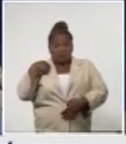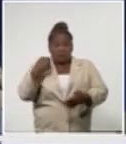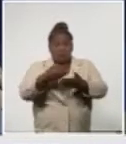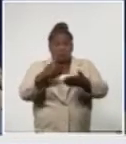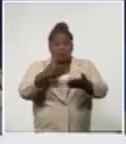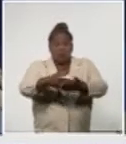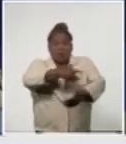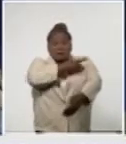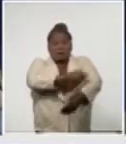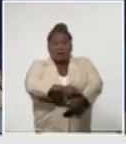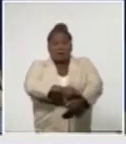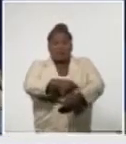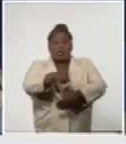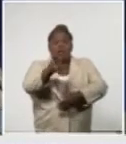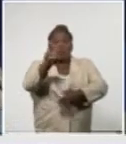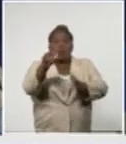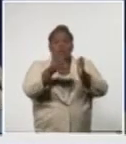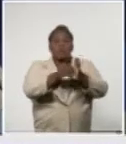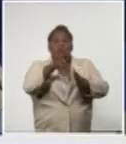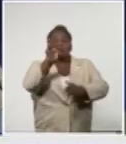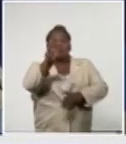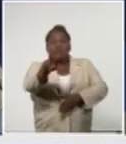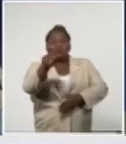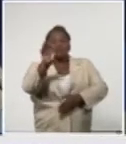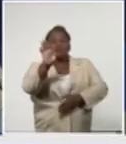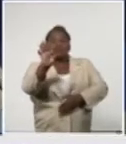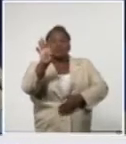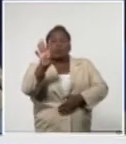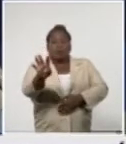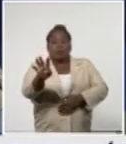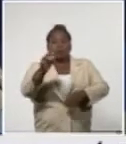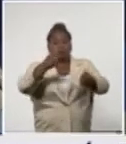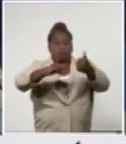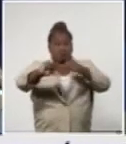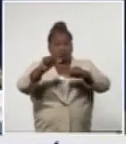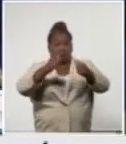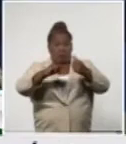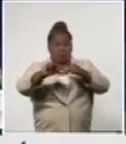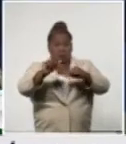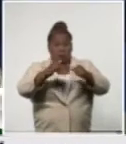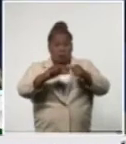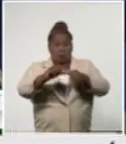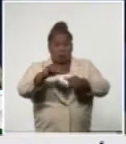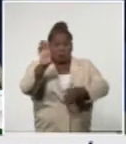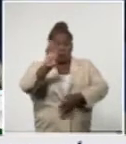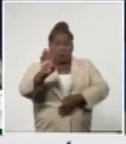Yesterday, the island's different laboratories studied